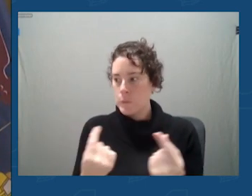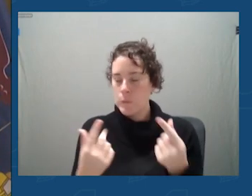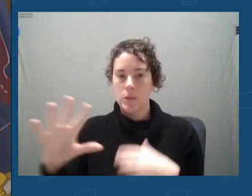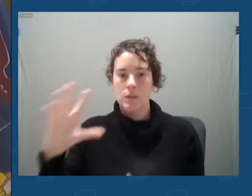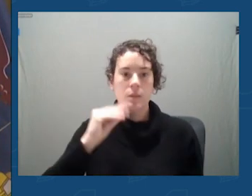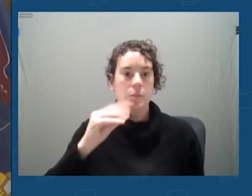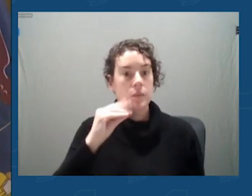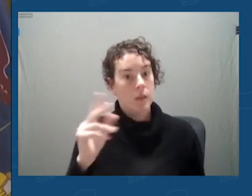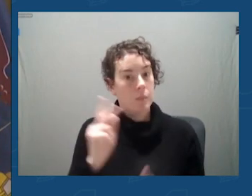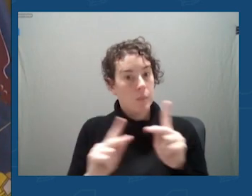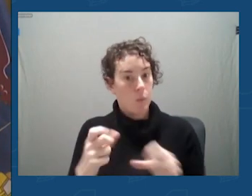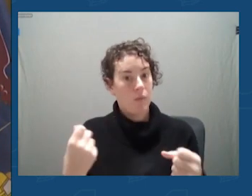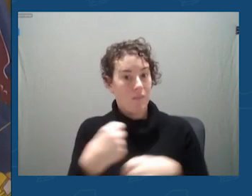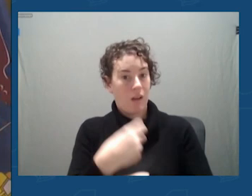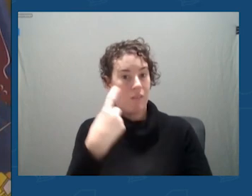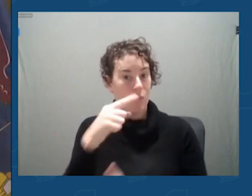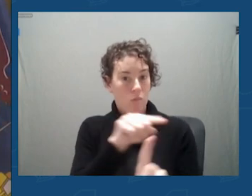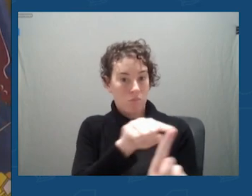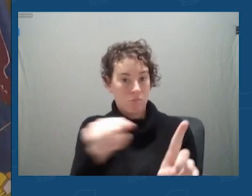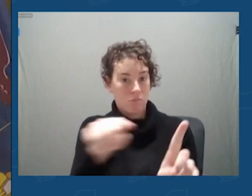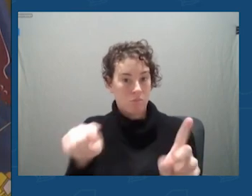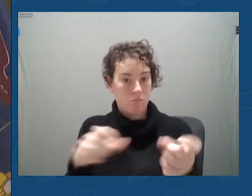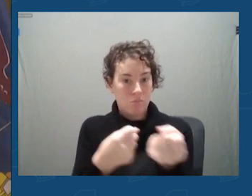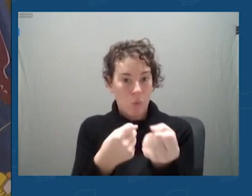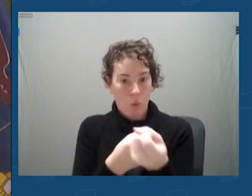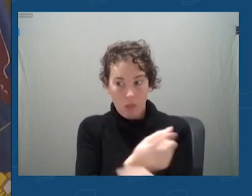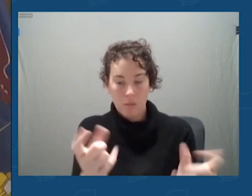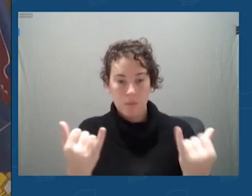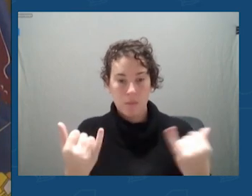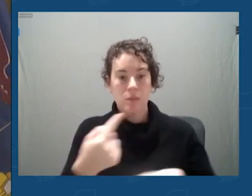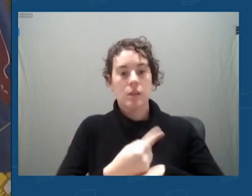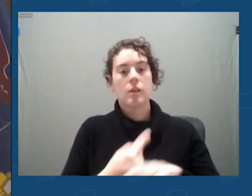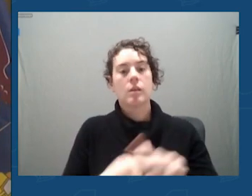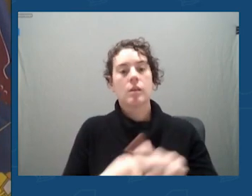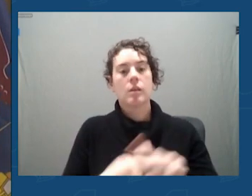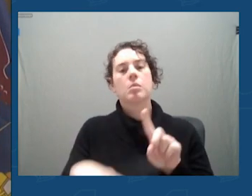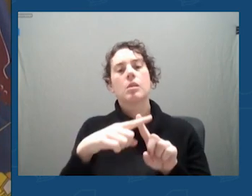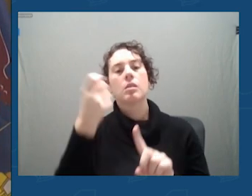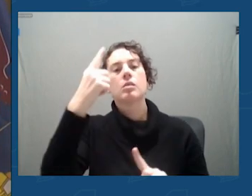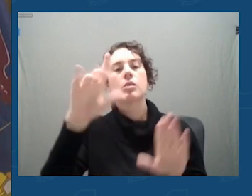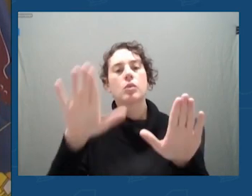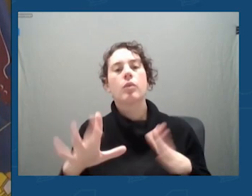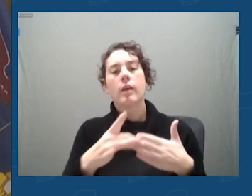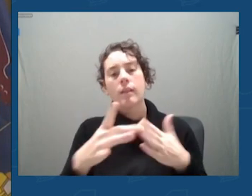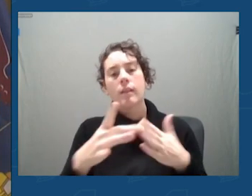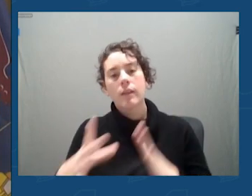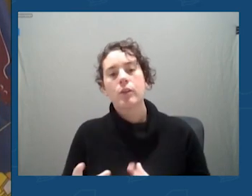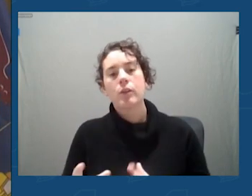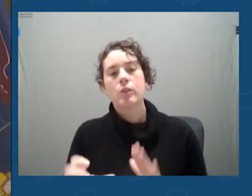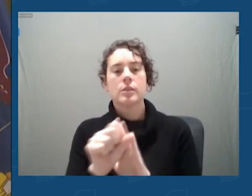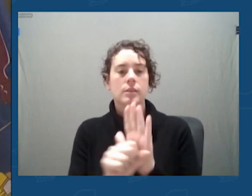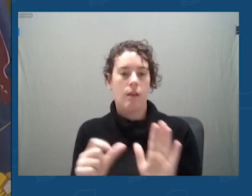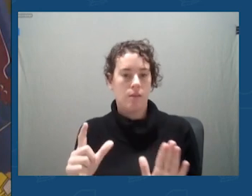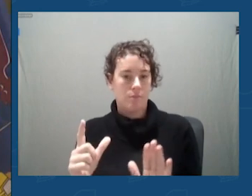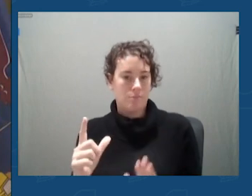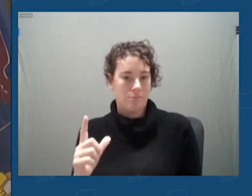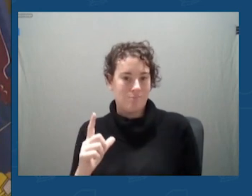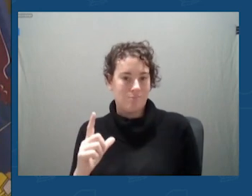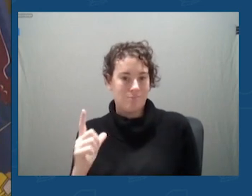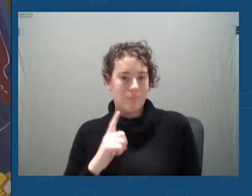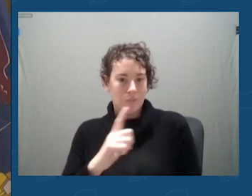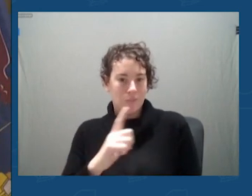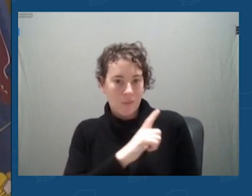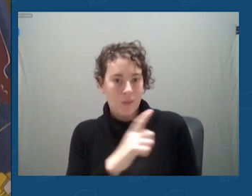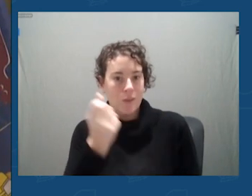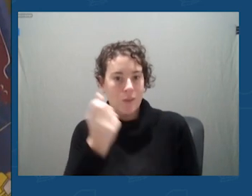here today. Also, we have our great leaders in our state legislature. These are their bills. I have to give credit where credit is